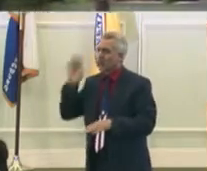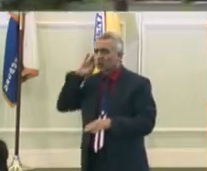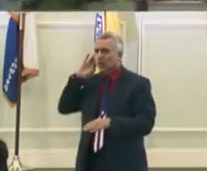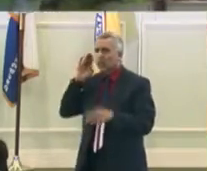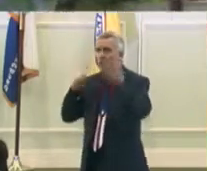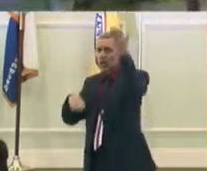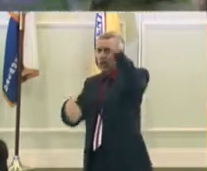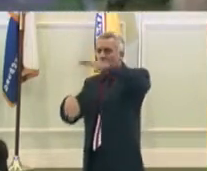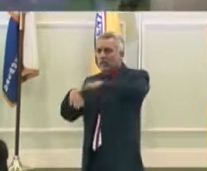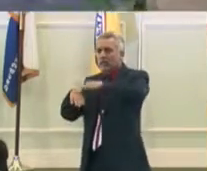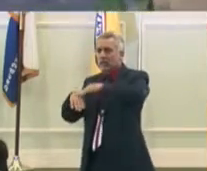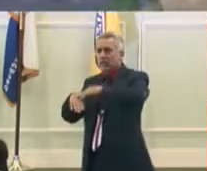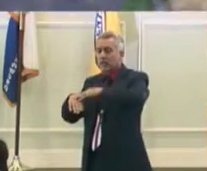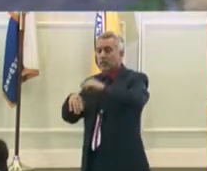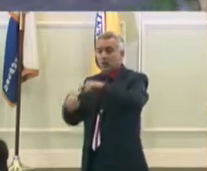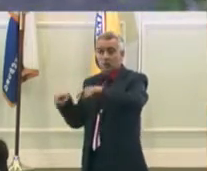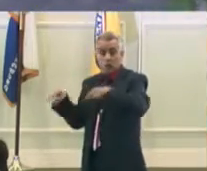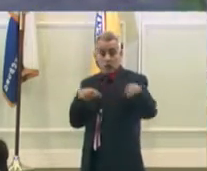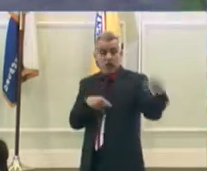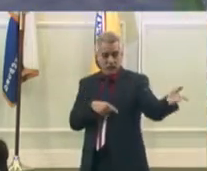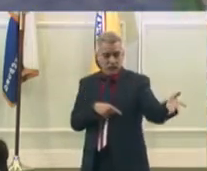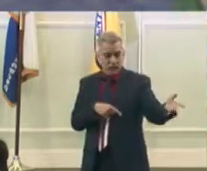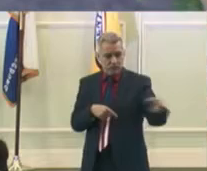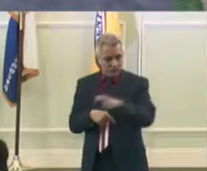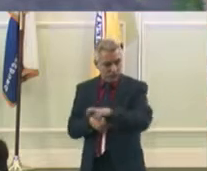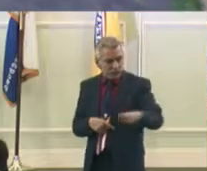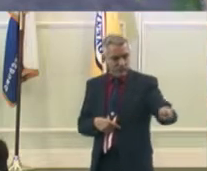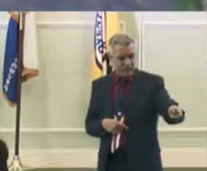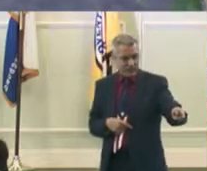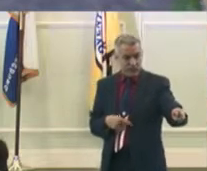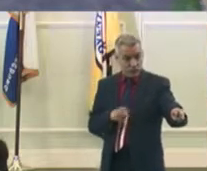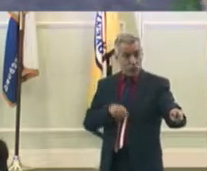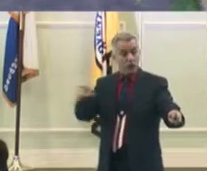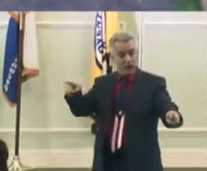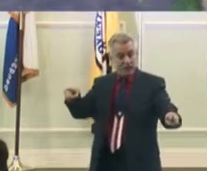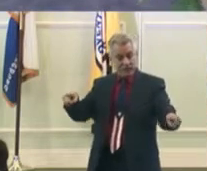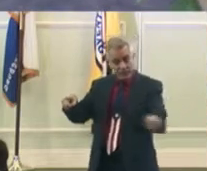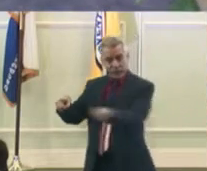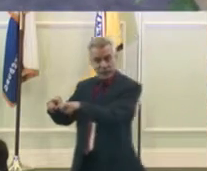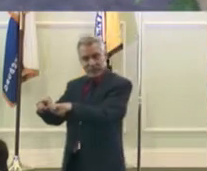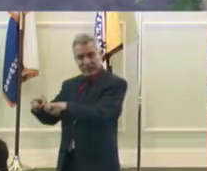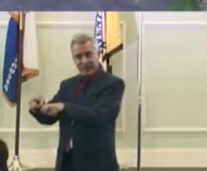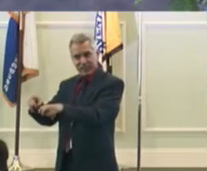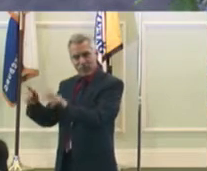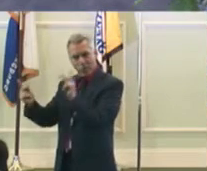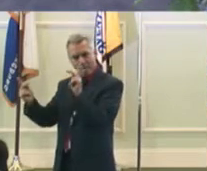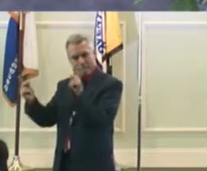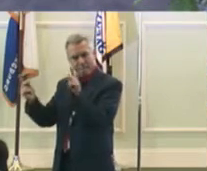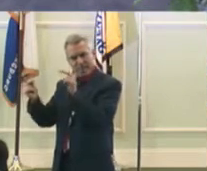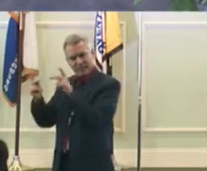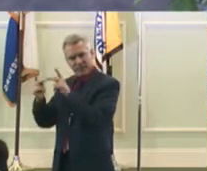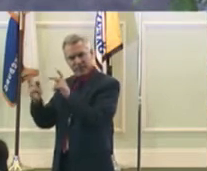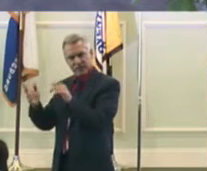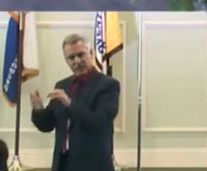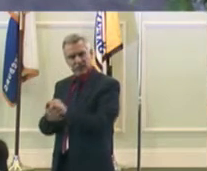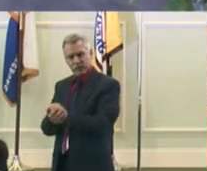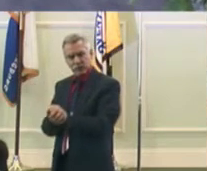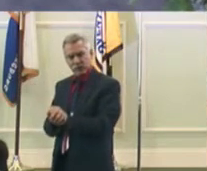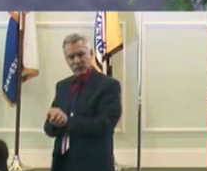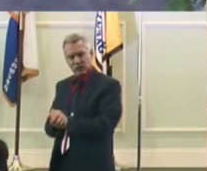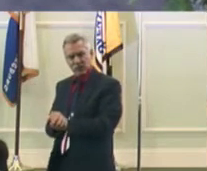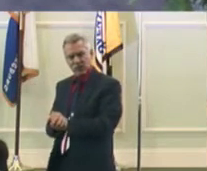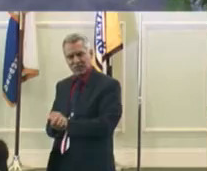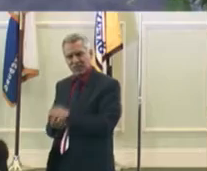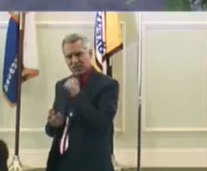Christian friends talk, I start thinking, well, I might need to think this thing through a little more because, you know, it might not be that simple, right? So I don't